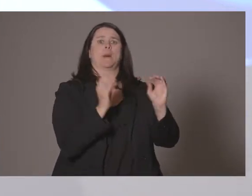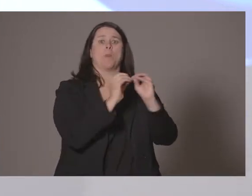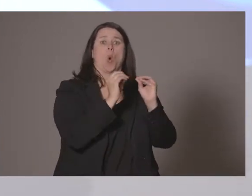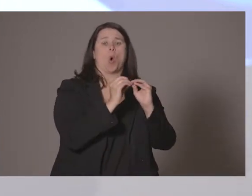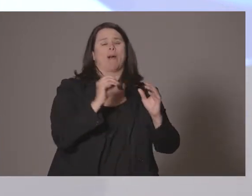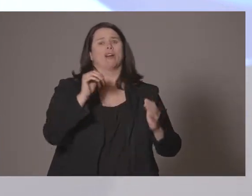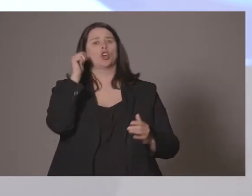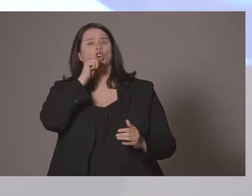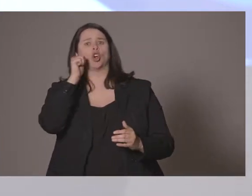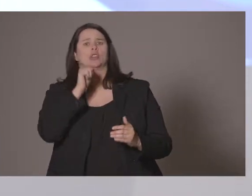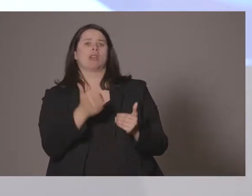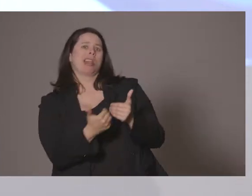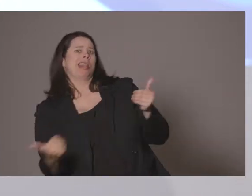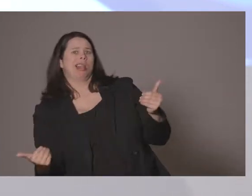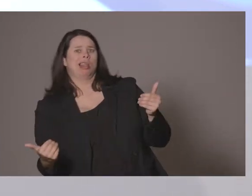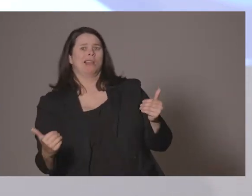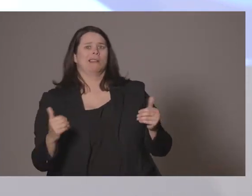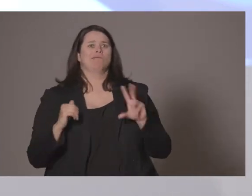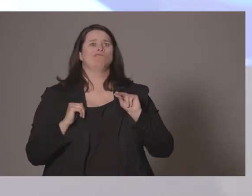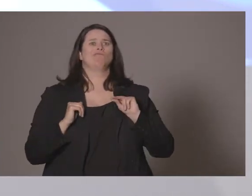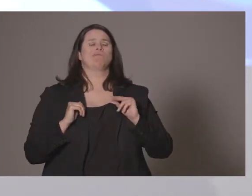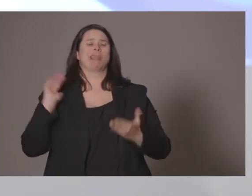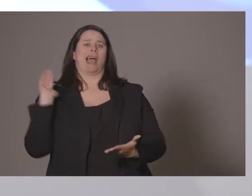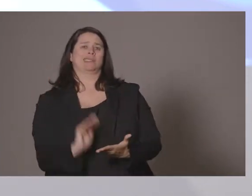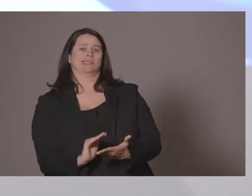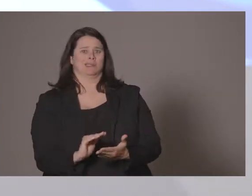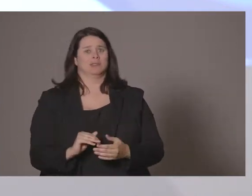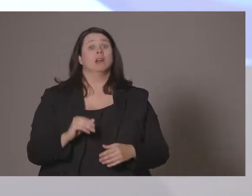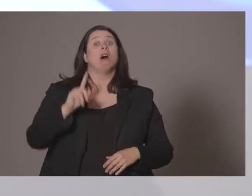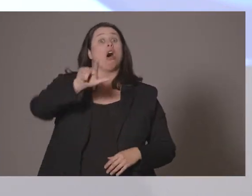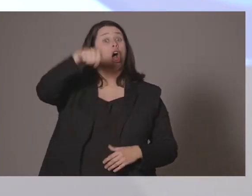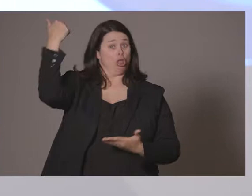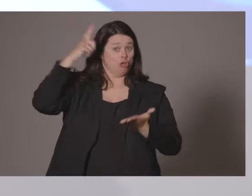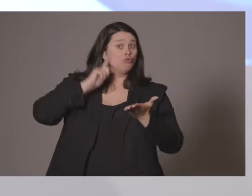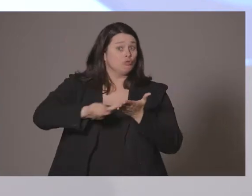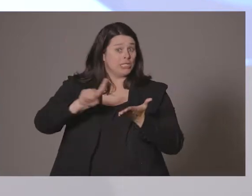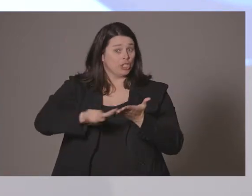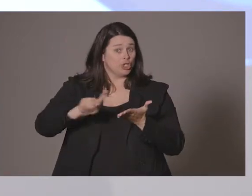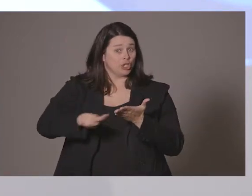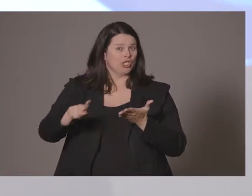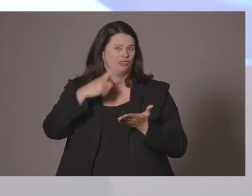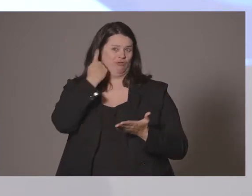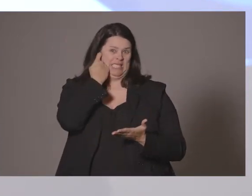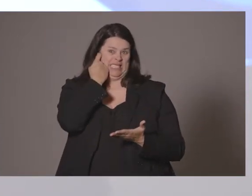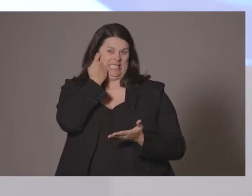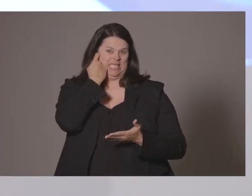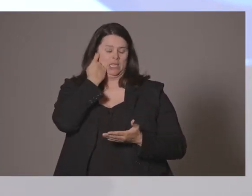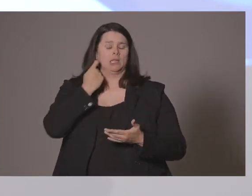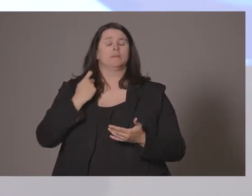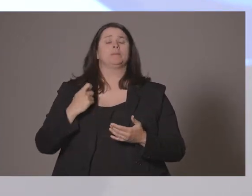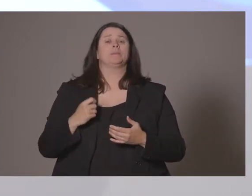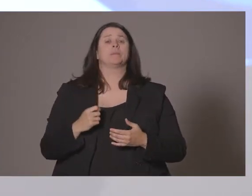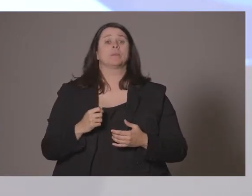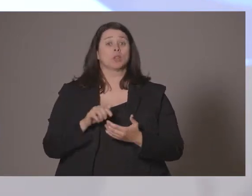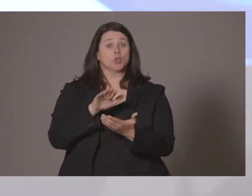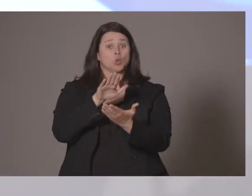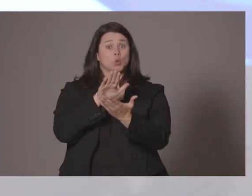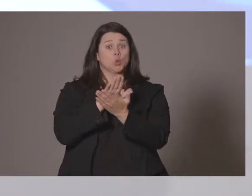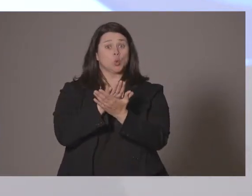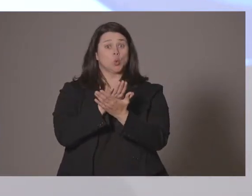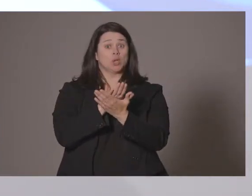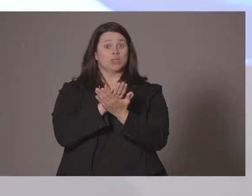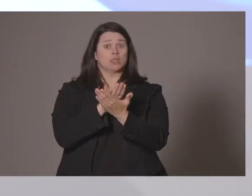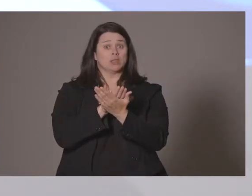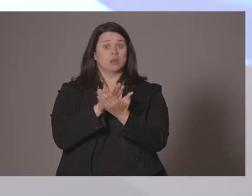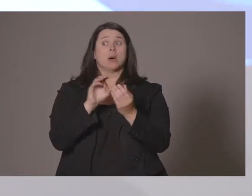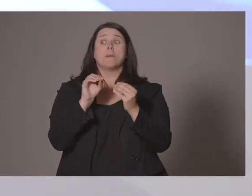divide. One of the other research things that has been coming out lately is that schools have been more